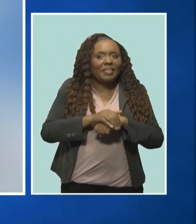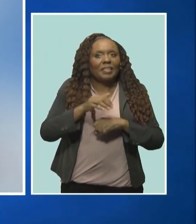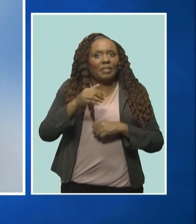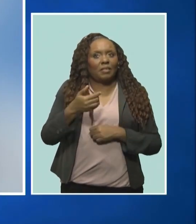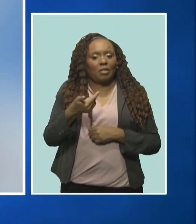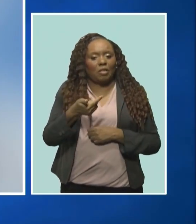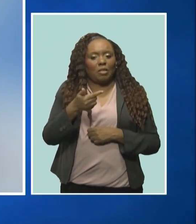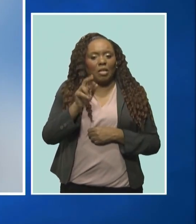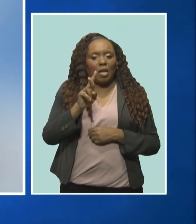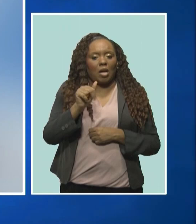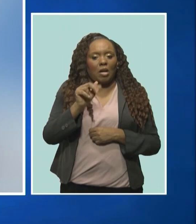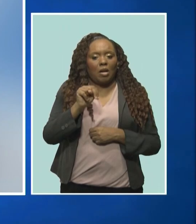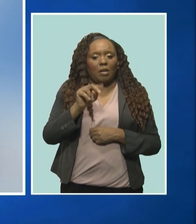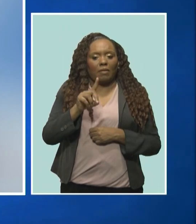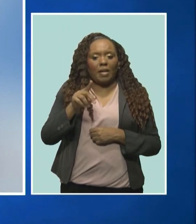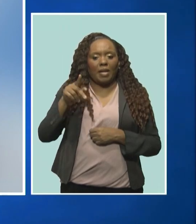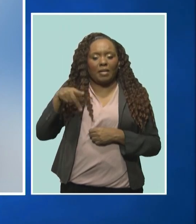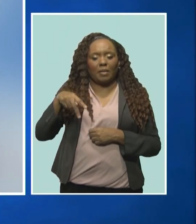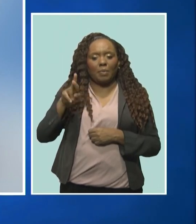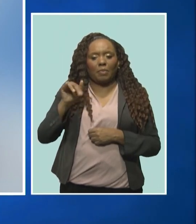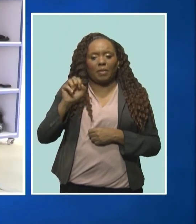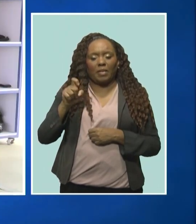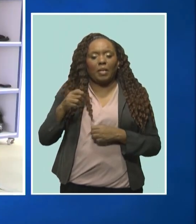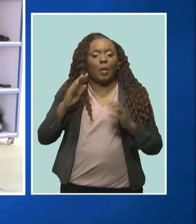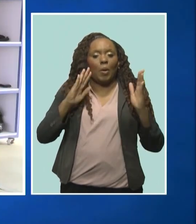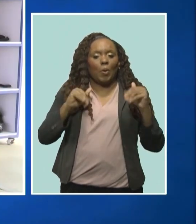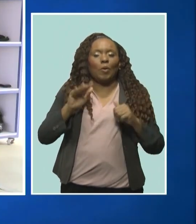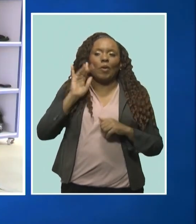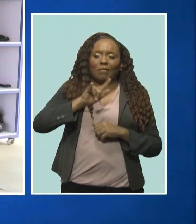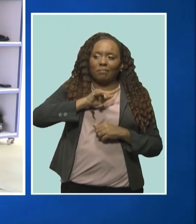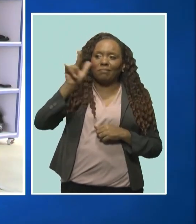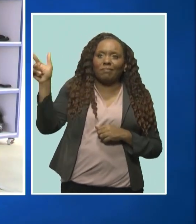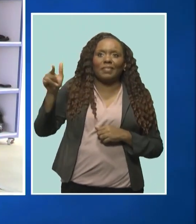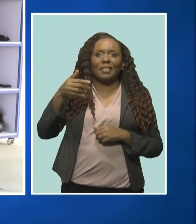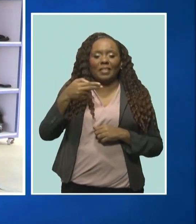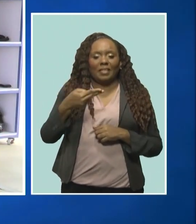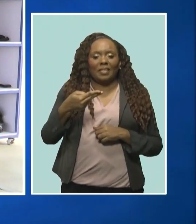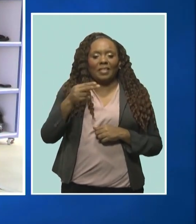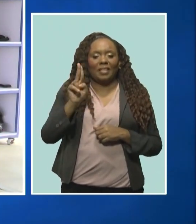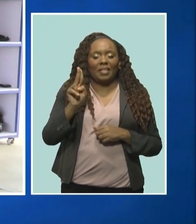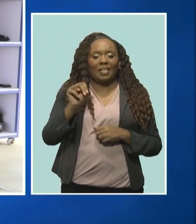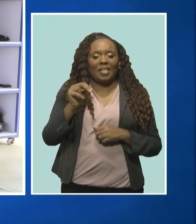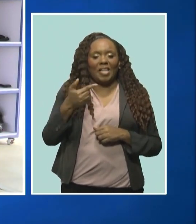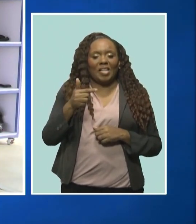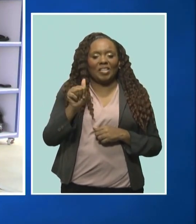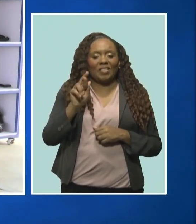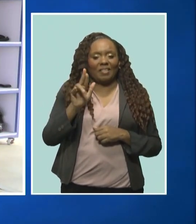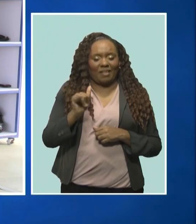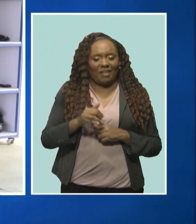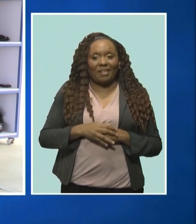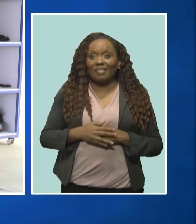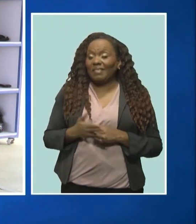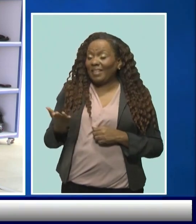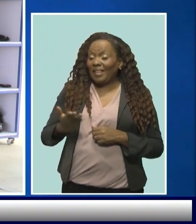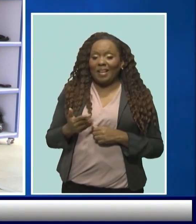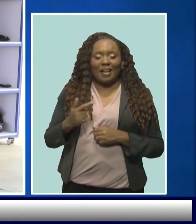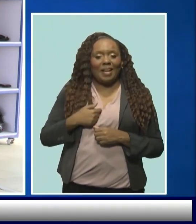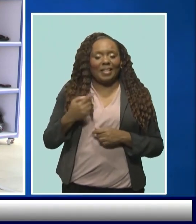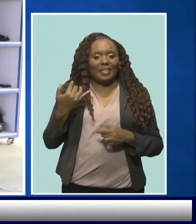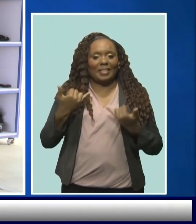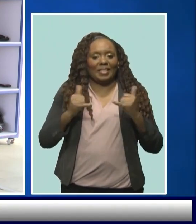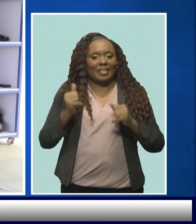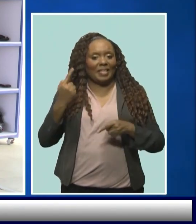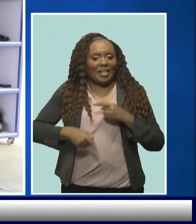with hopes of going on to Hungary. It still hasn't sunk in as yet, but it is an